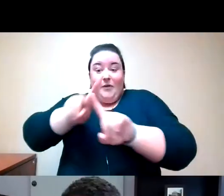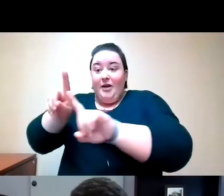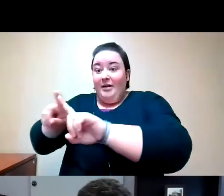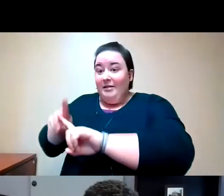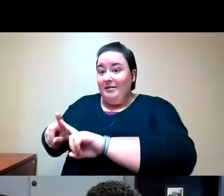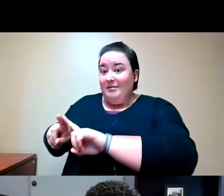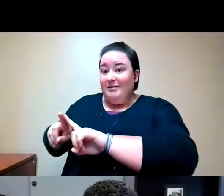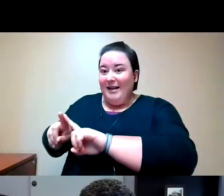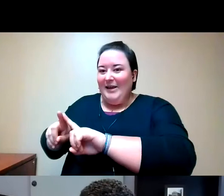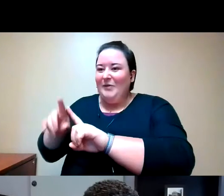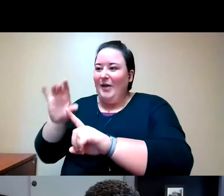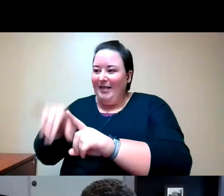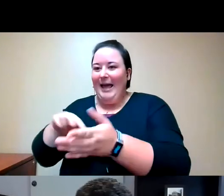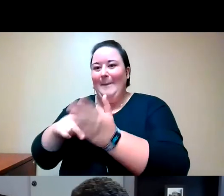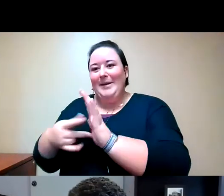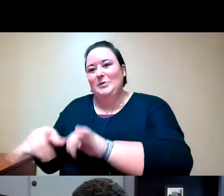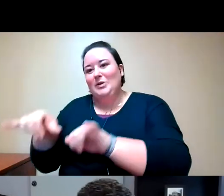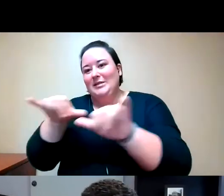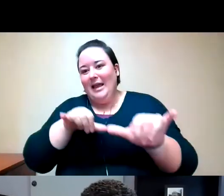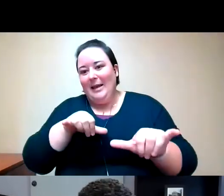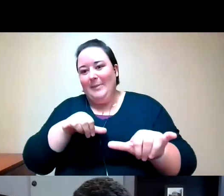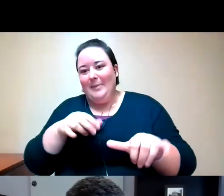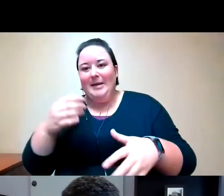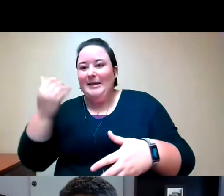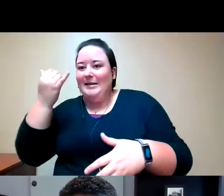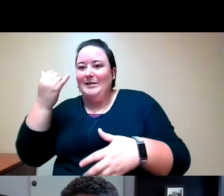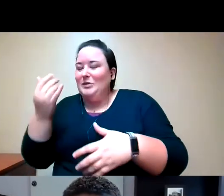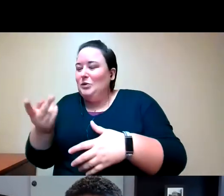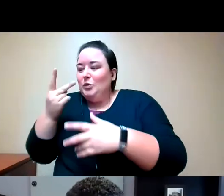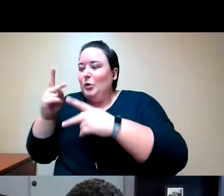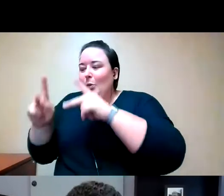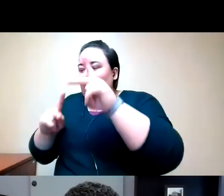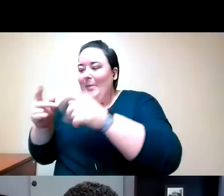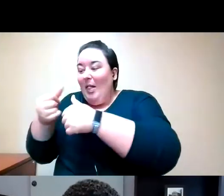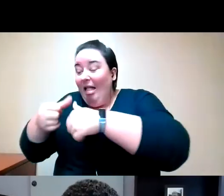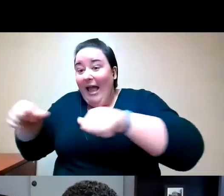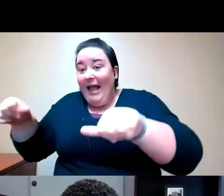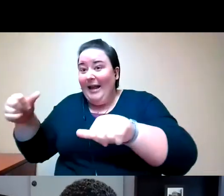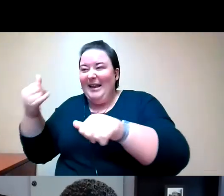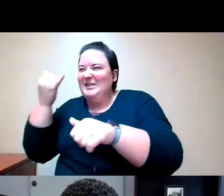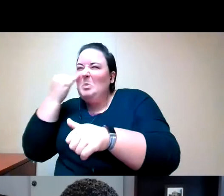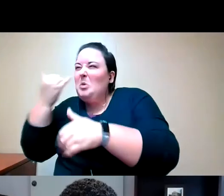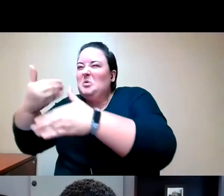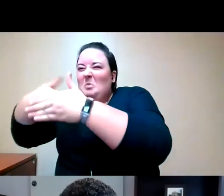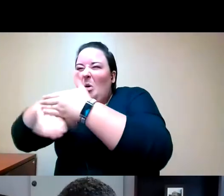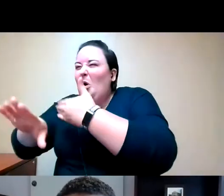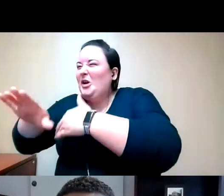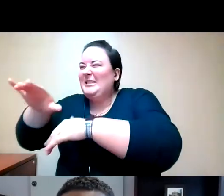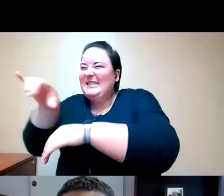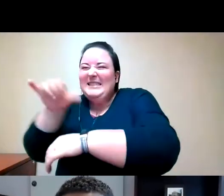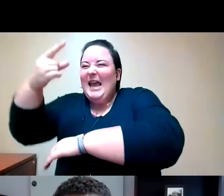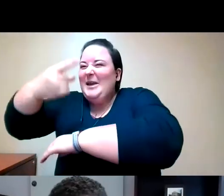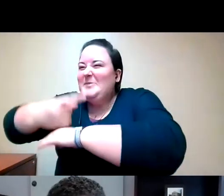people, even if they are born to the same parents on the same day, have their different thoughts and minds. And as I say, they have different